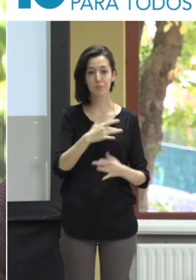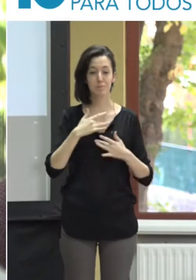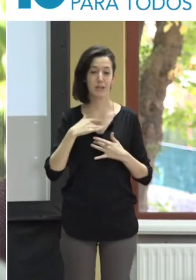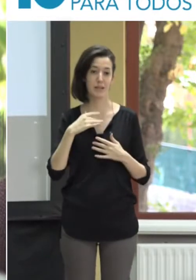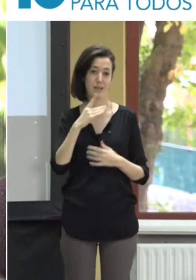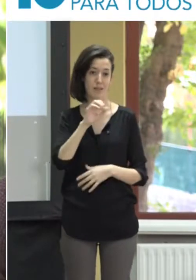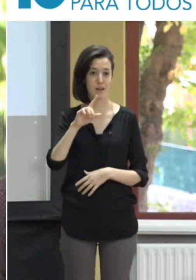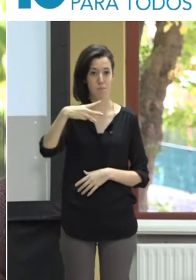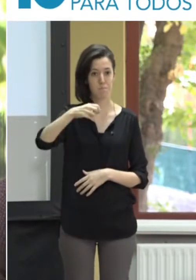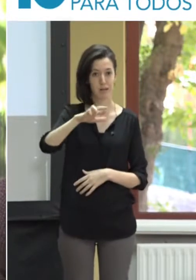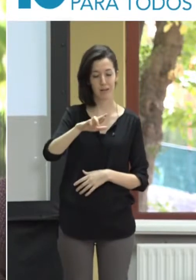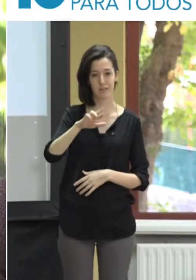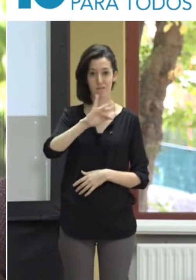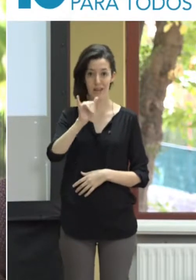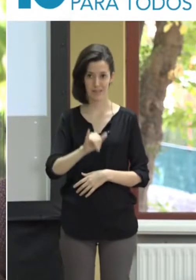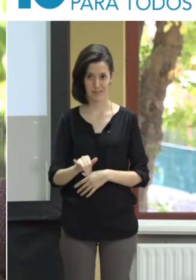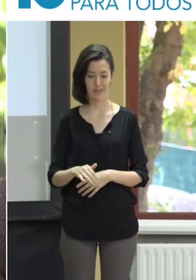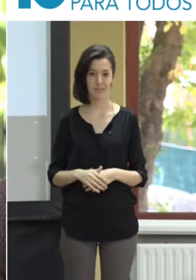María del Mar Fernández,